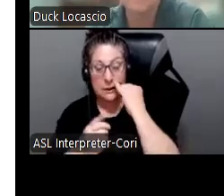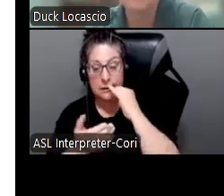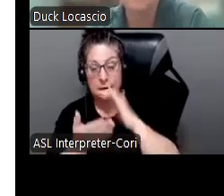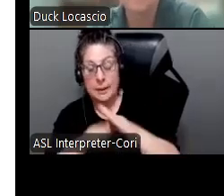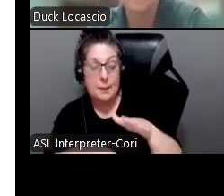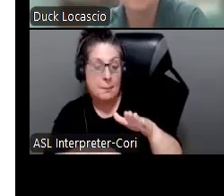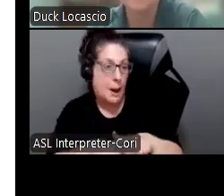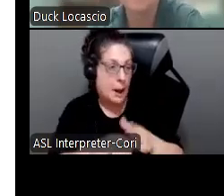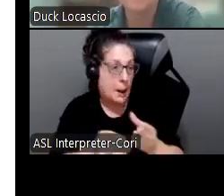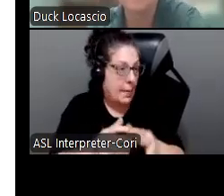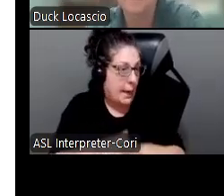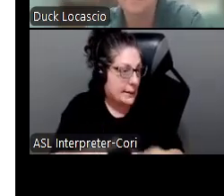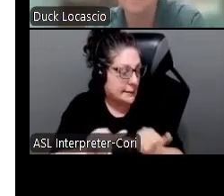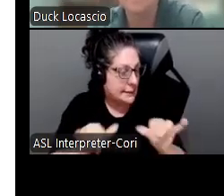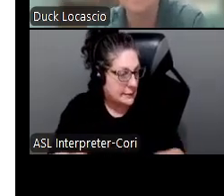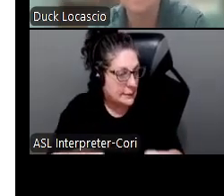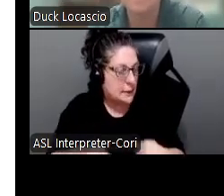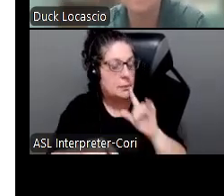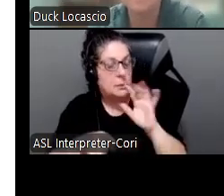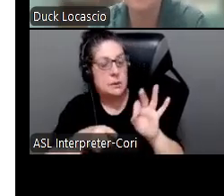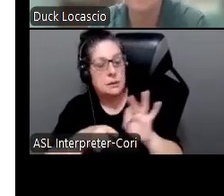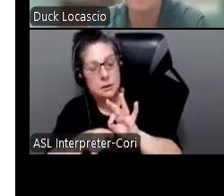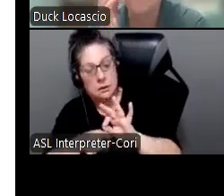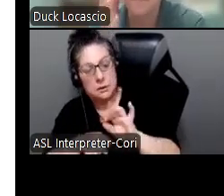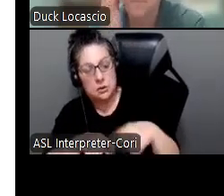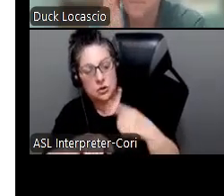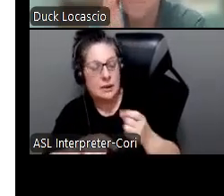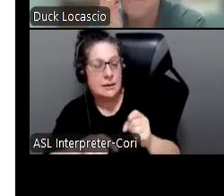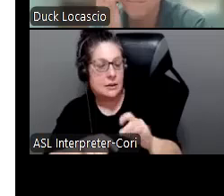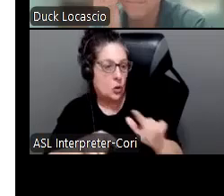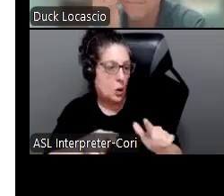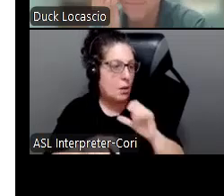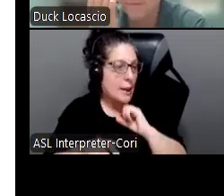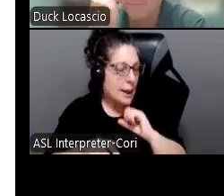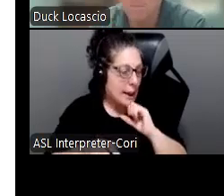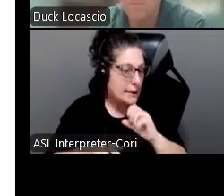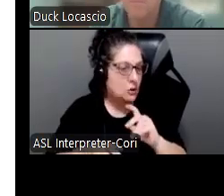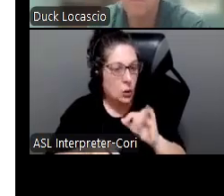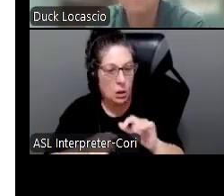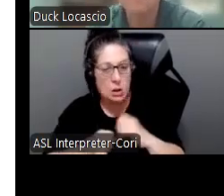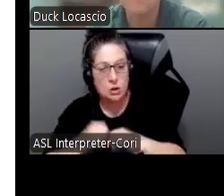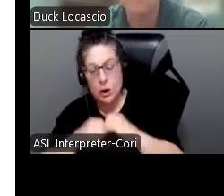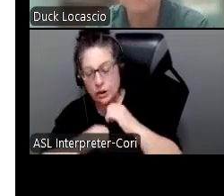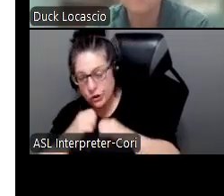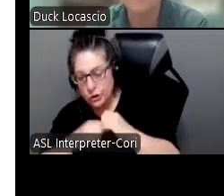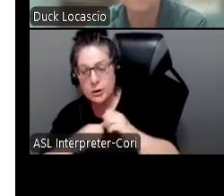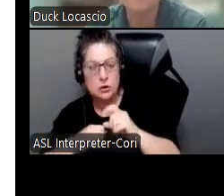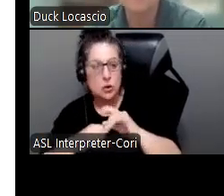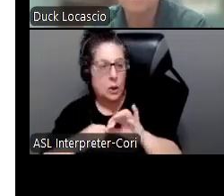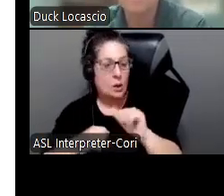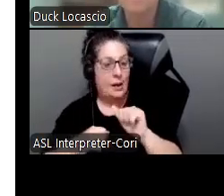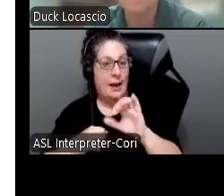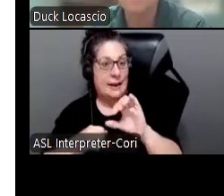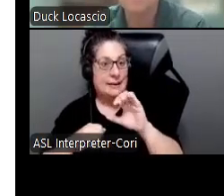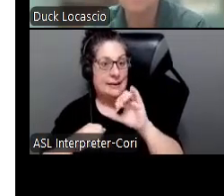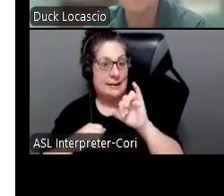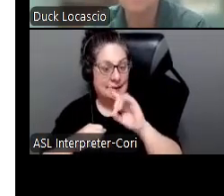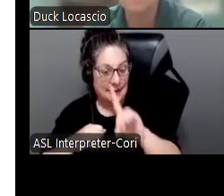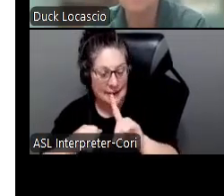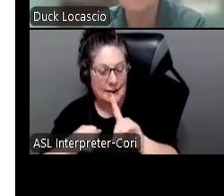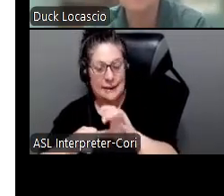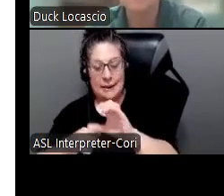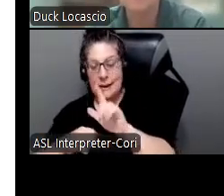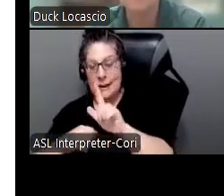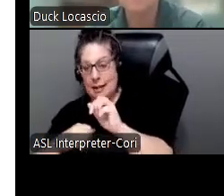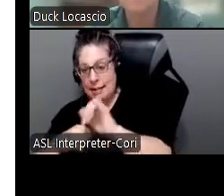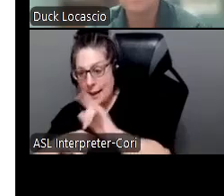bottomland system, and it's a function of soil age, soil structure, soil acidity, clay